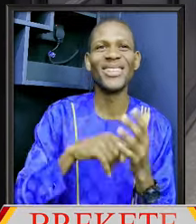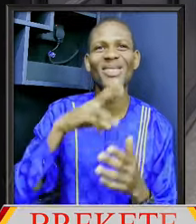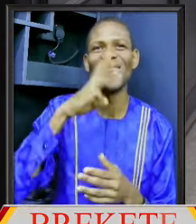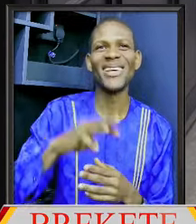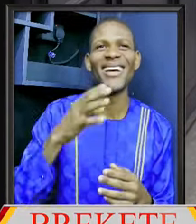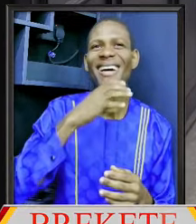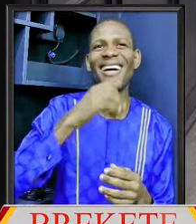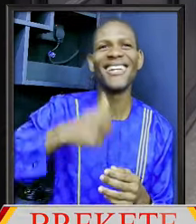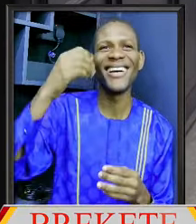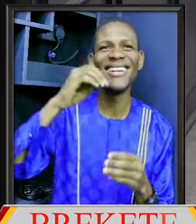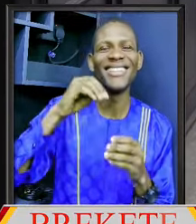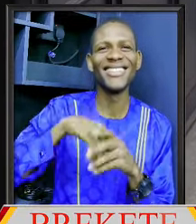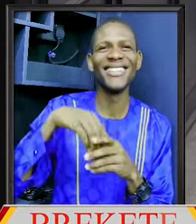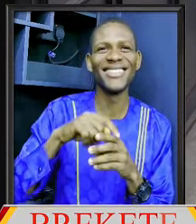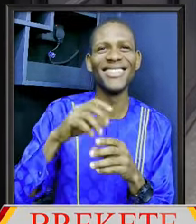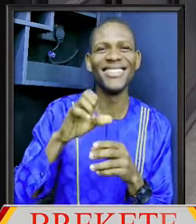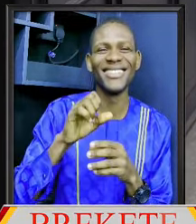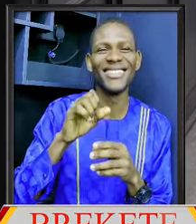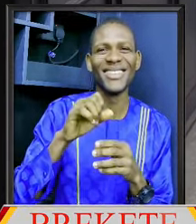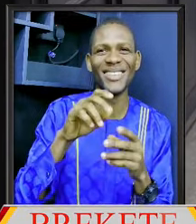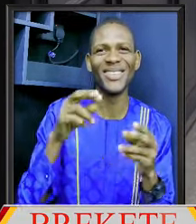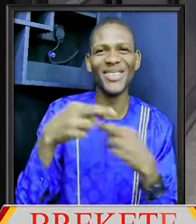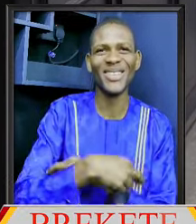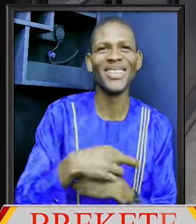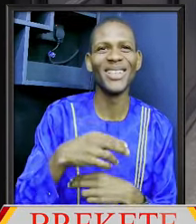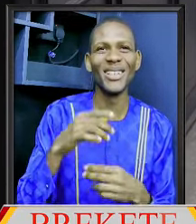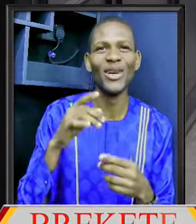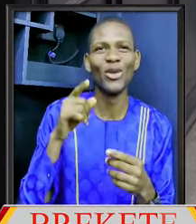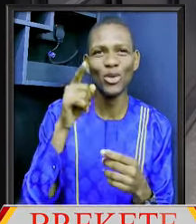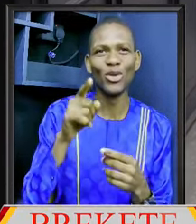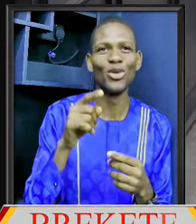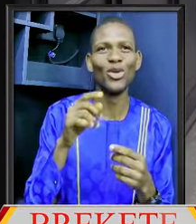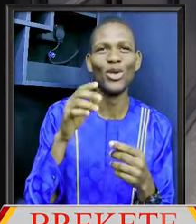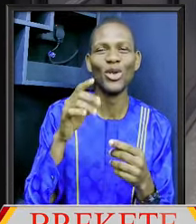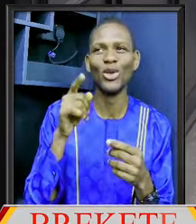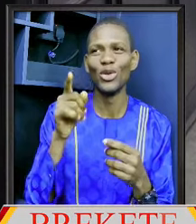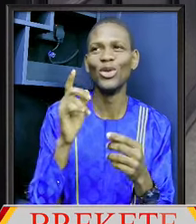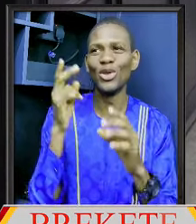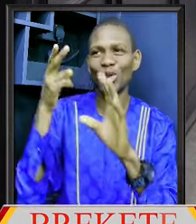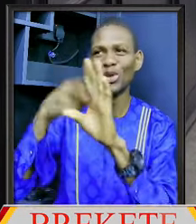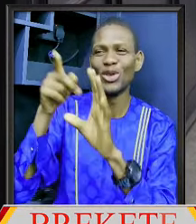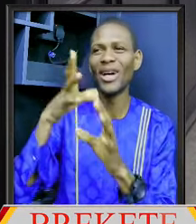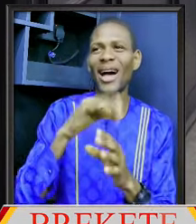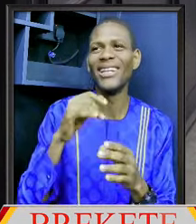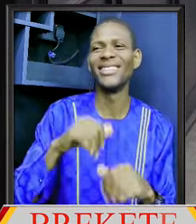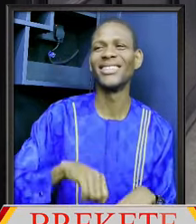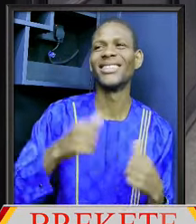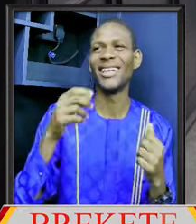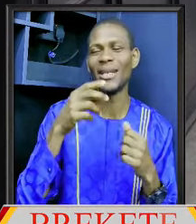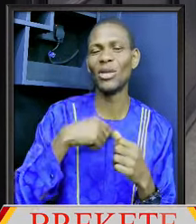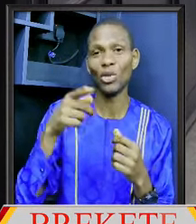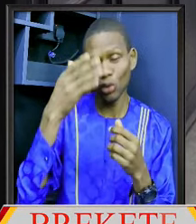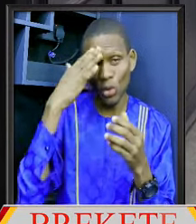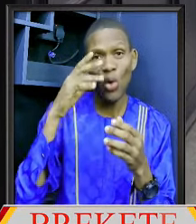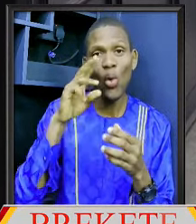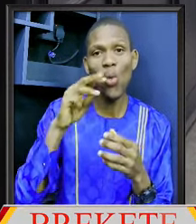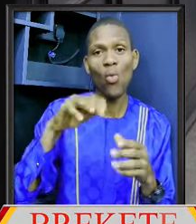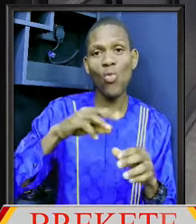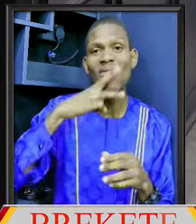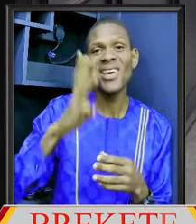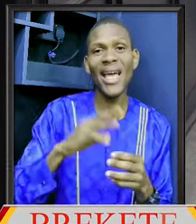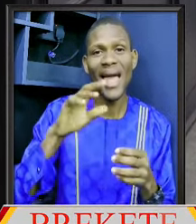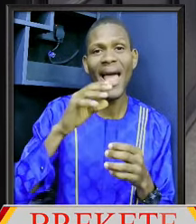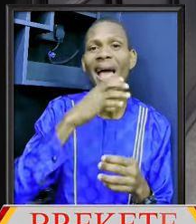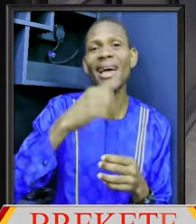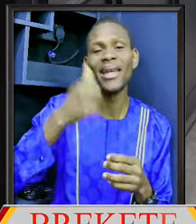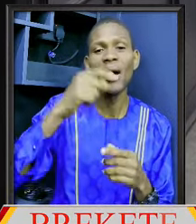the only thing I want to do in the village. Nana, inside the studio, you know, and now you were enjoying denying me. You know, wicked elders, now